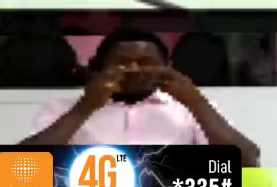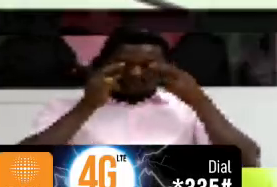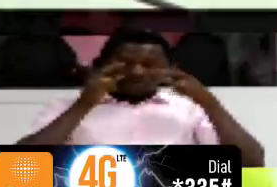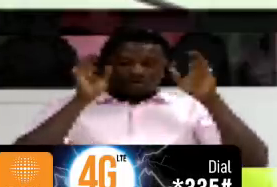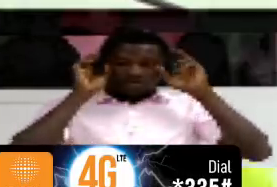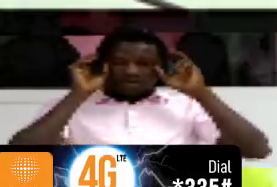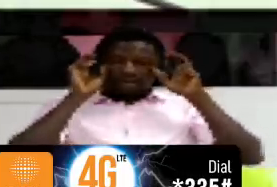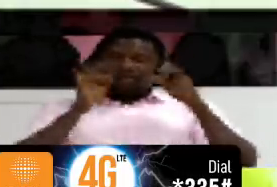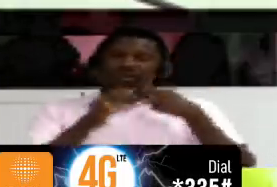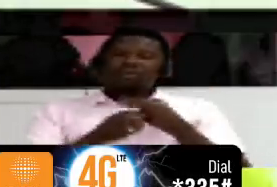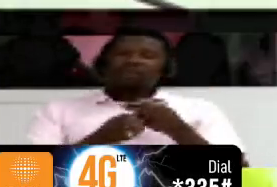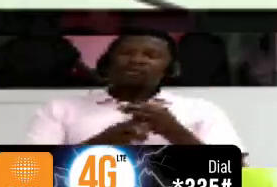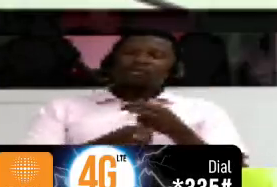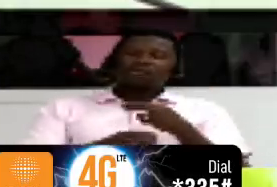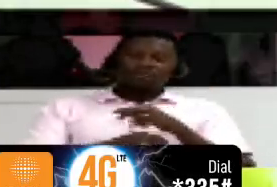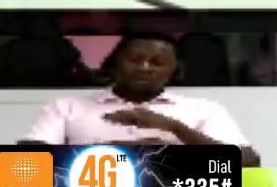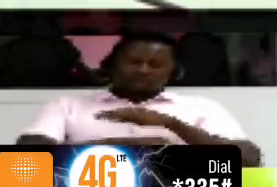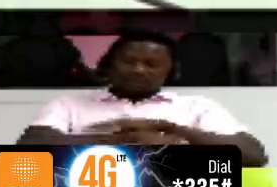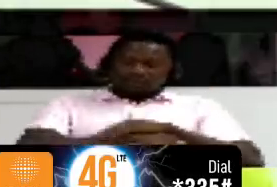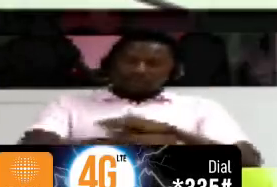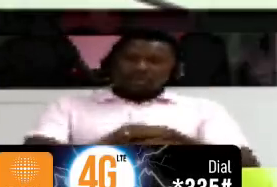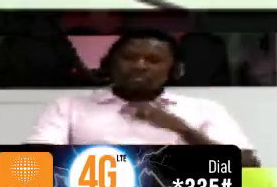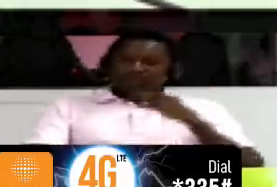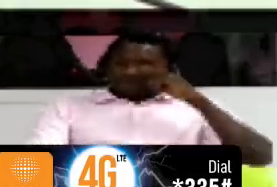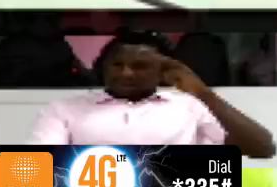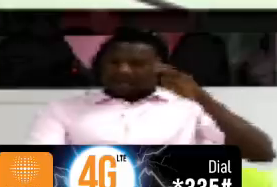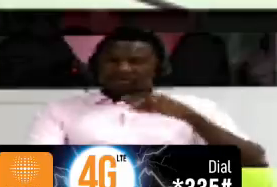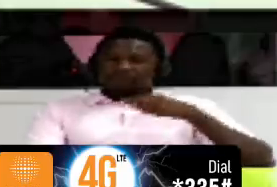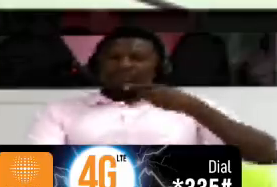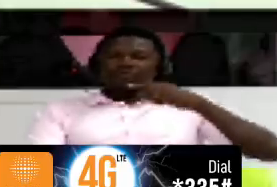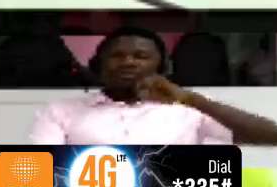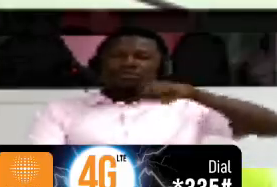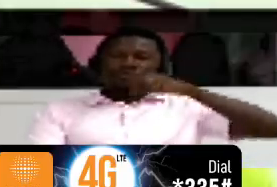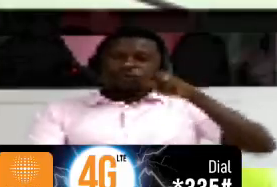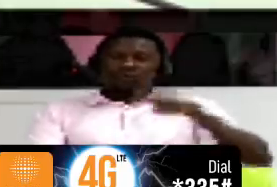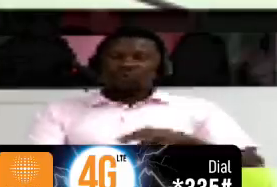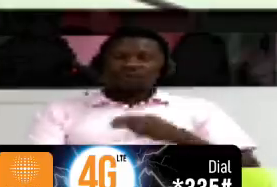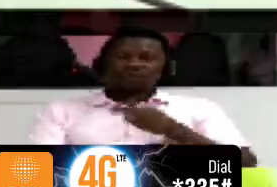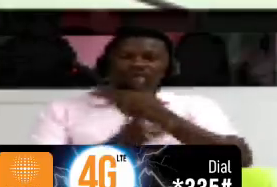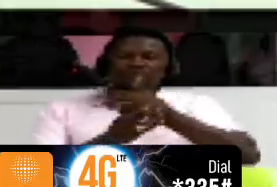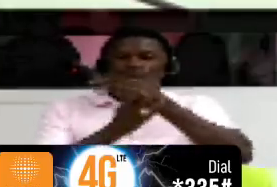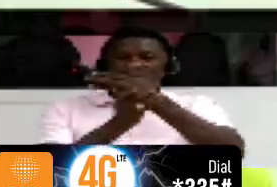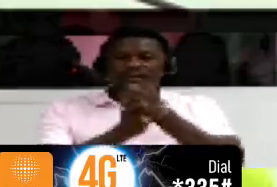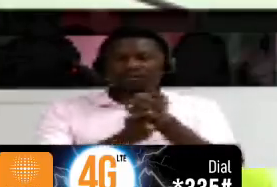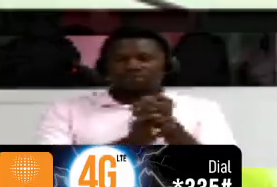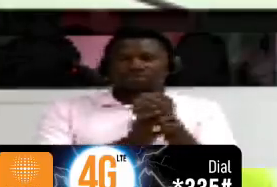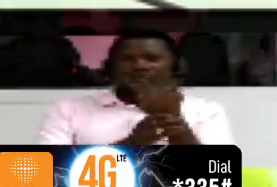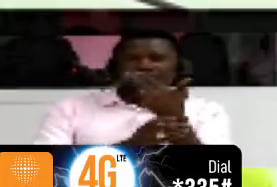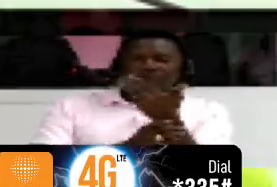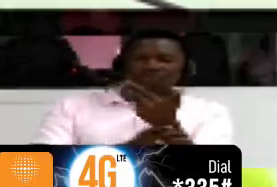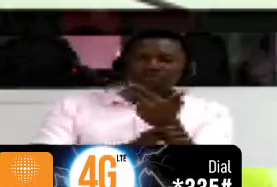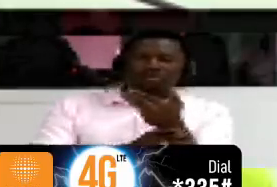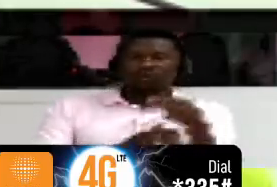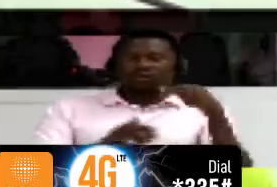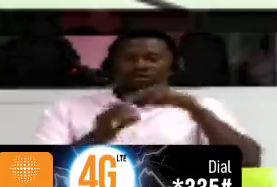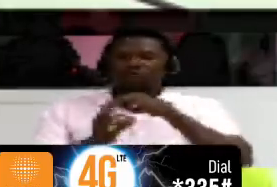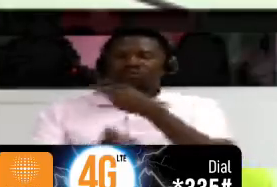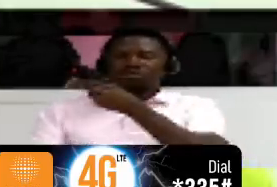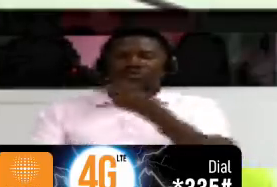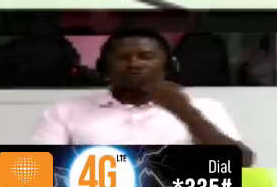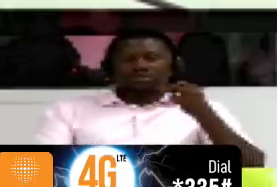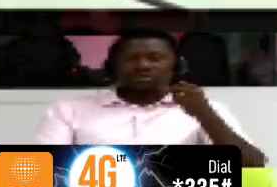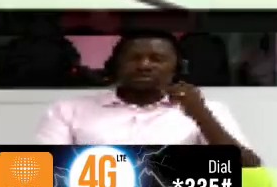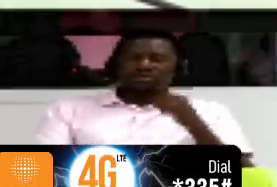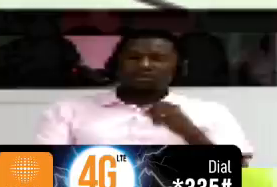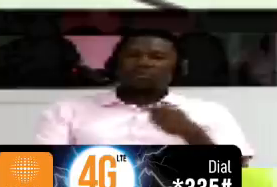minister from June 1999 up to June 2000. And the Gambia College Students